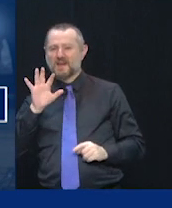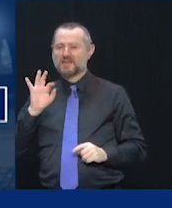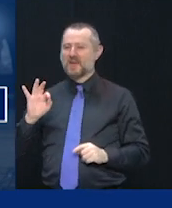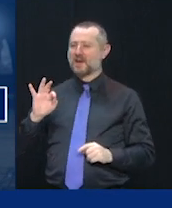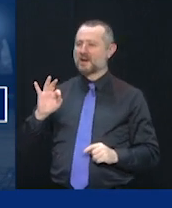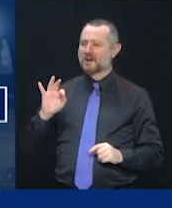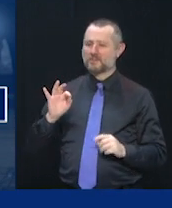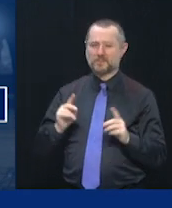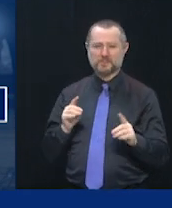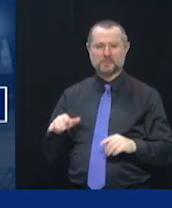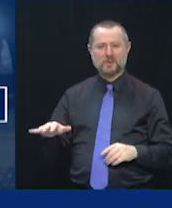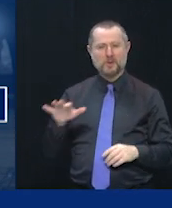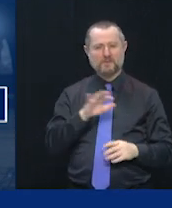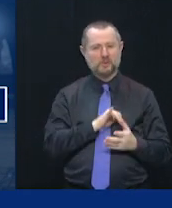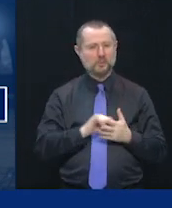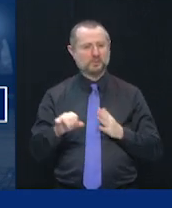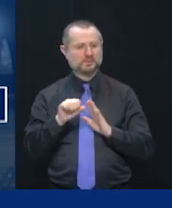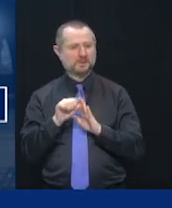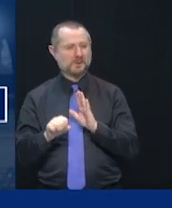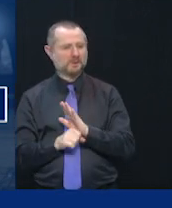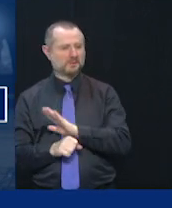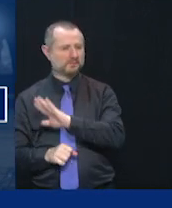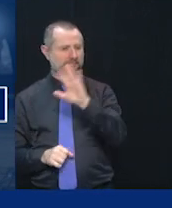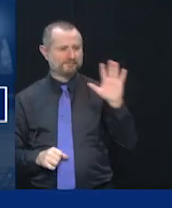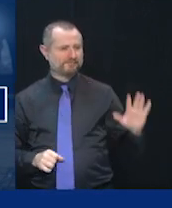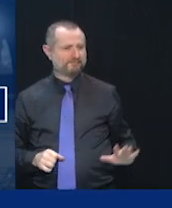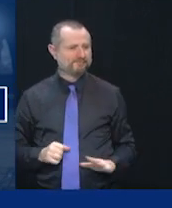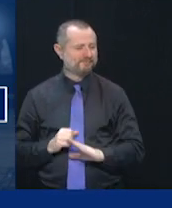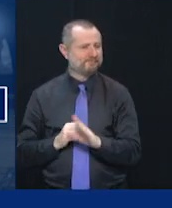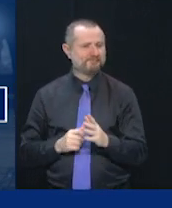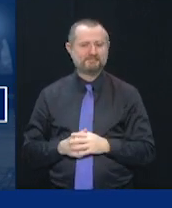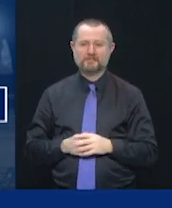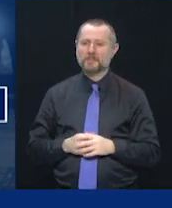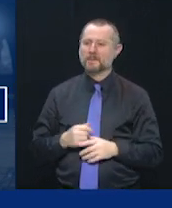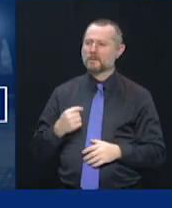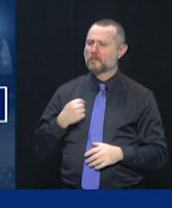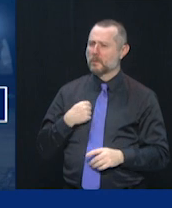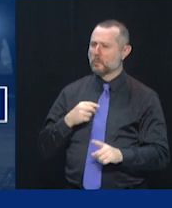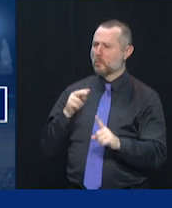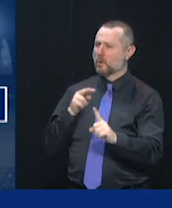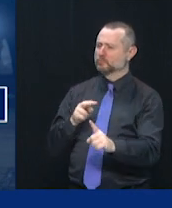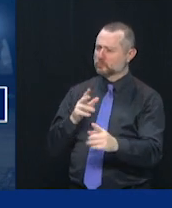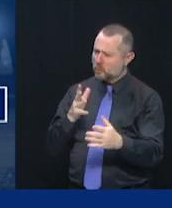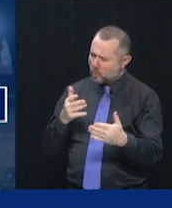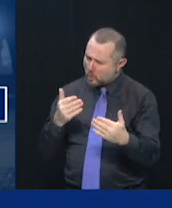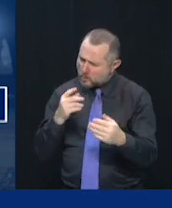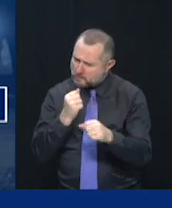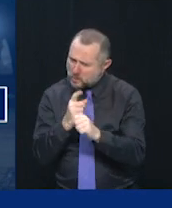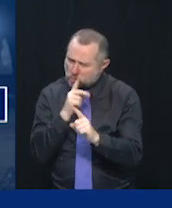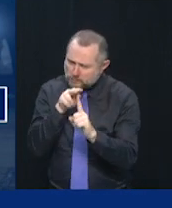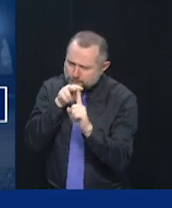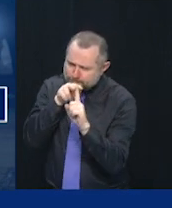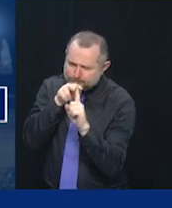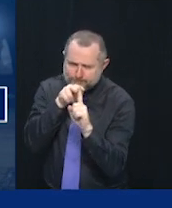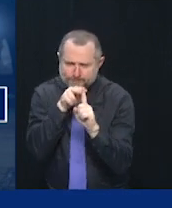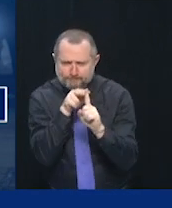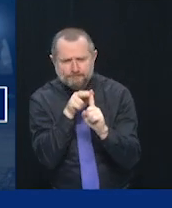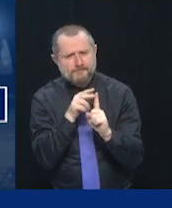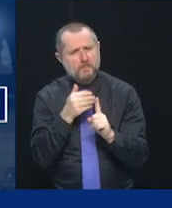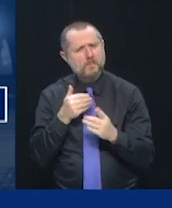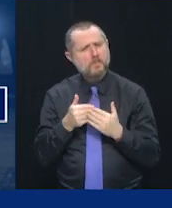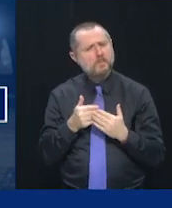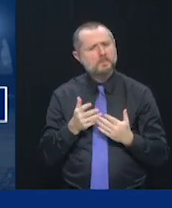throughout the state, and it is something that we are watching. All those numbers are now on the way